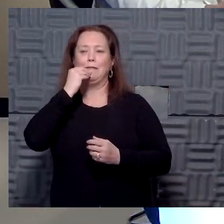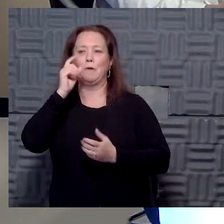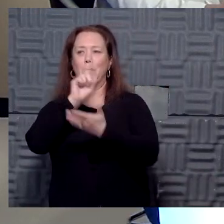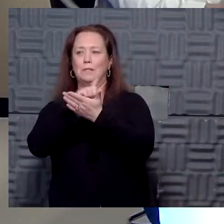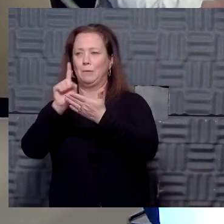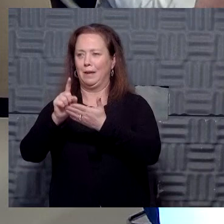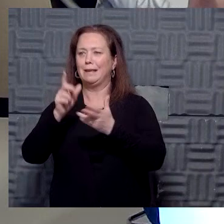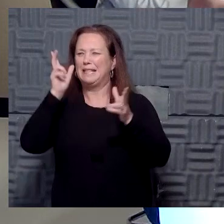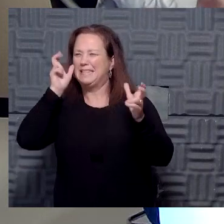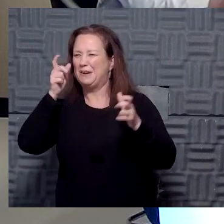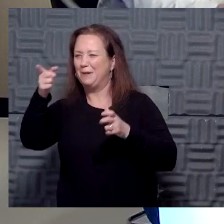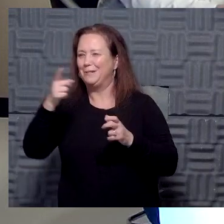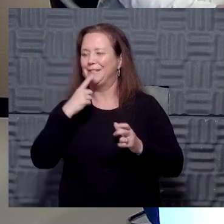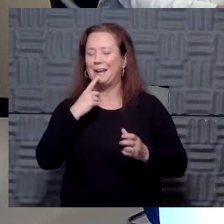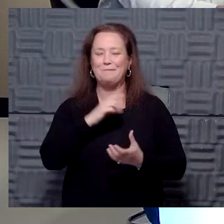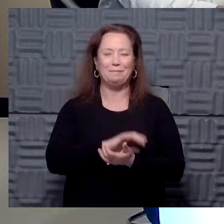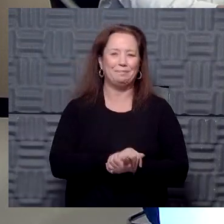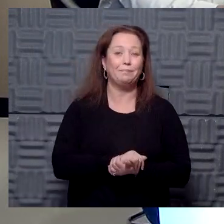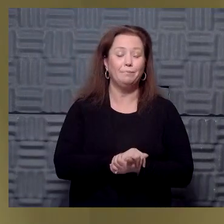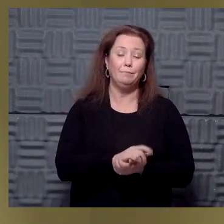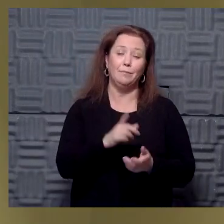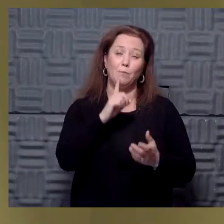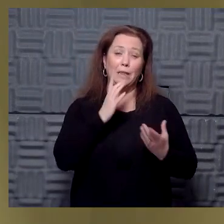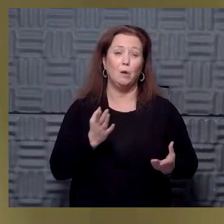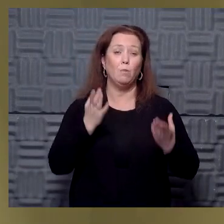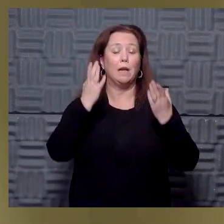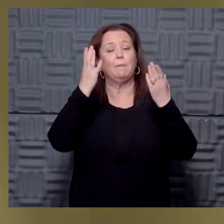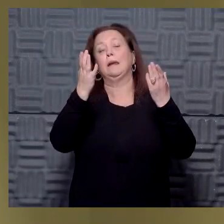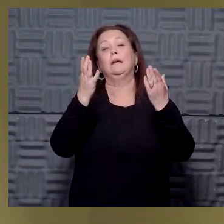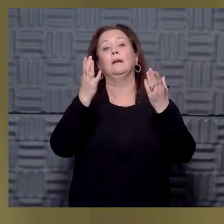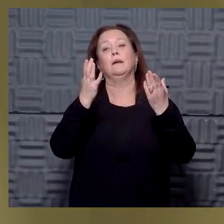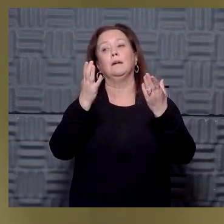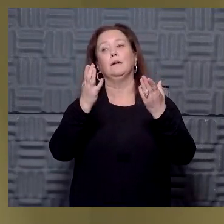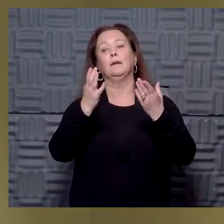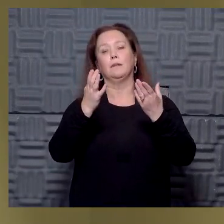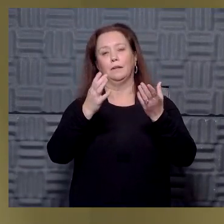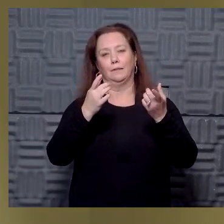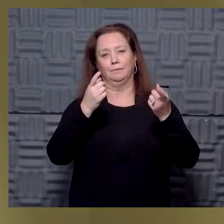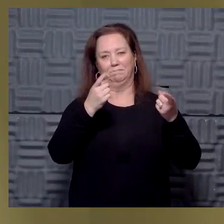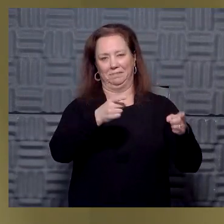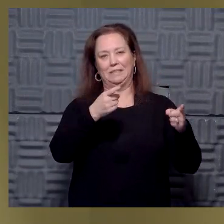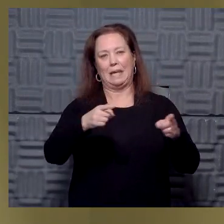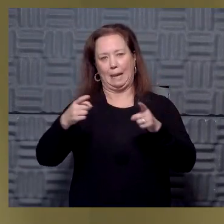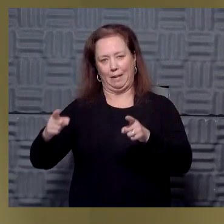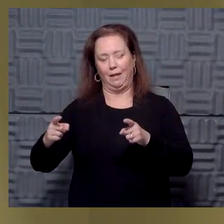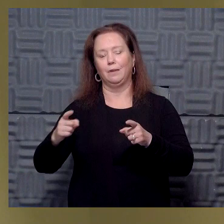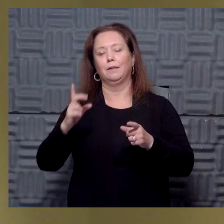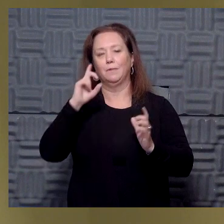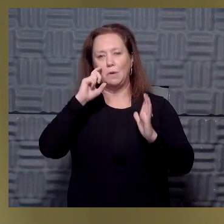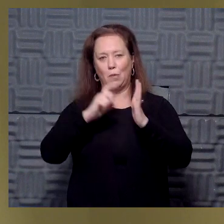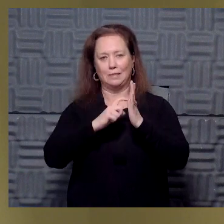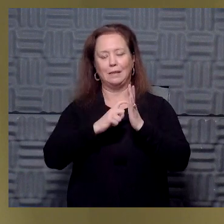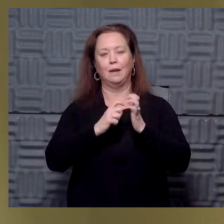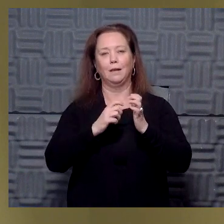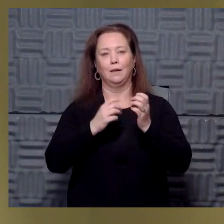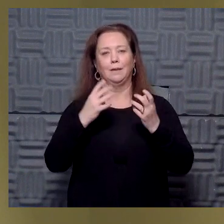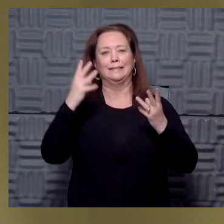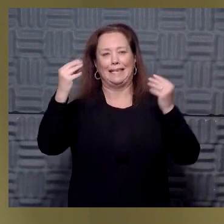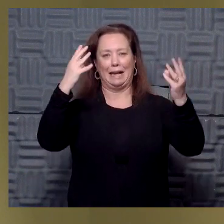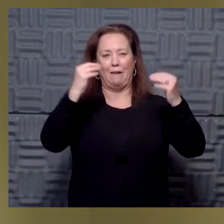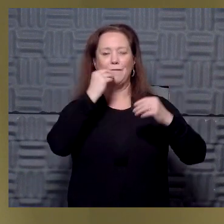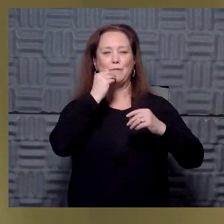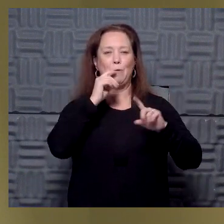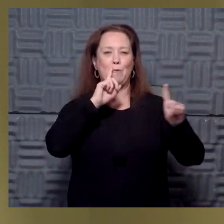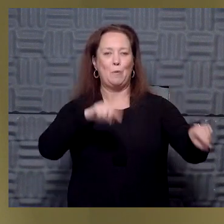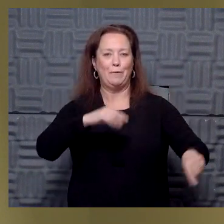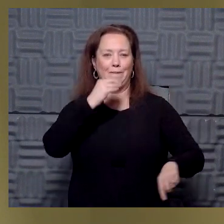buddy. I mean, the best thing that we can say is that it's certainly happening a lot. There is a lot of takeout. You would hope somebody